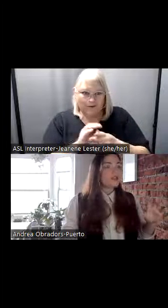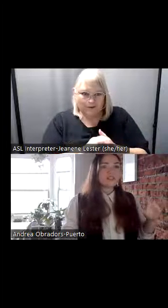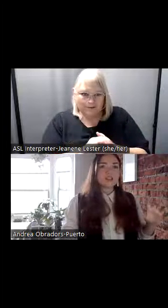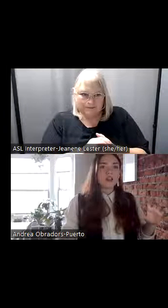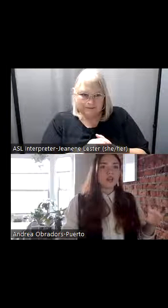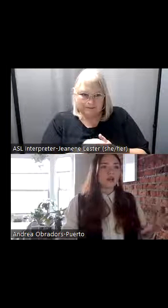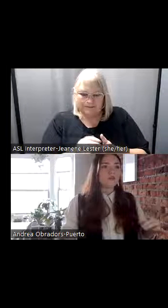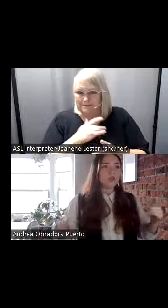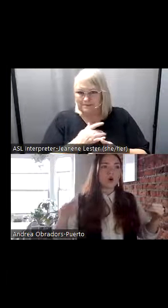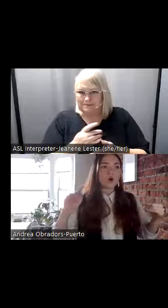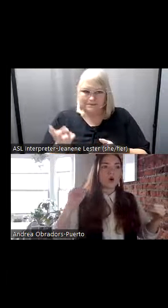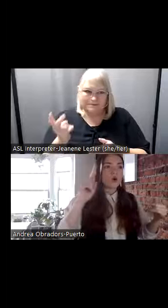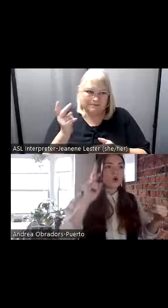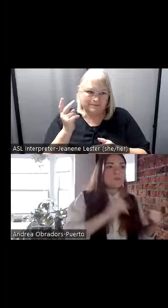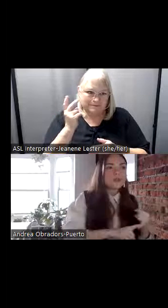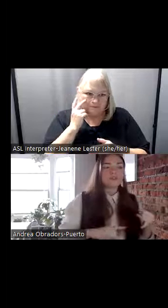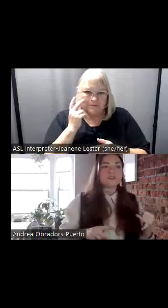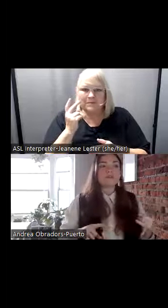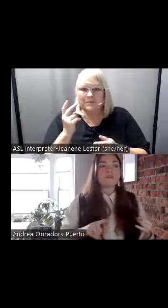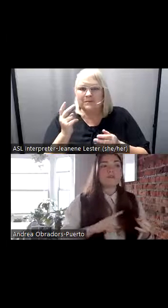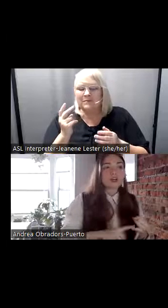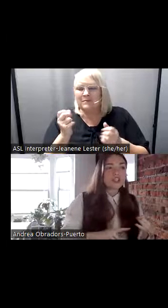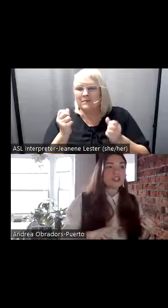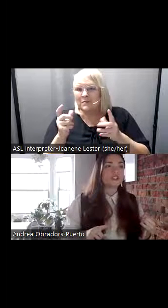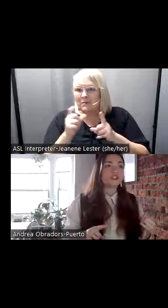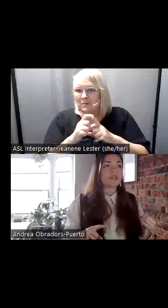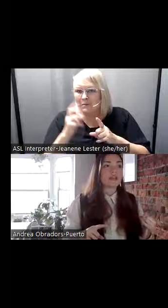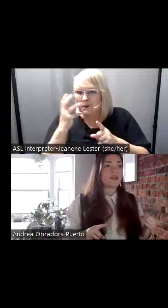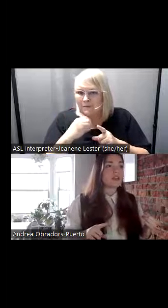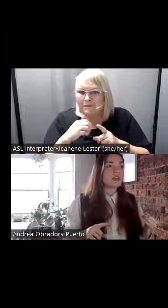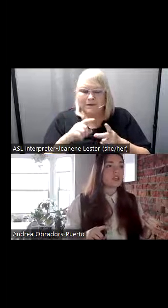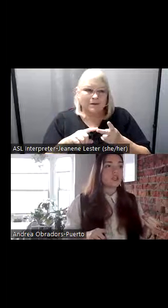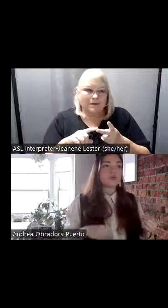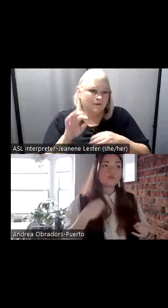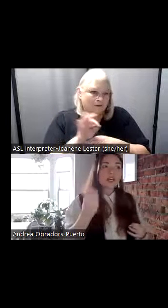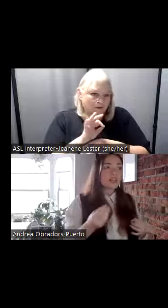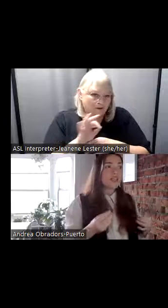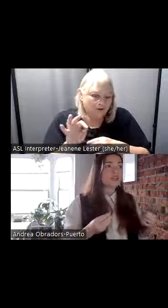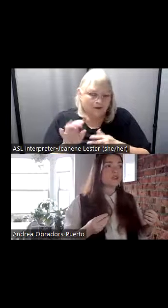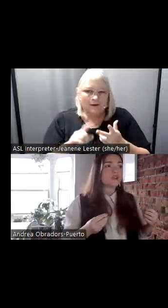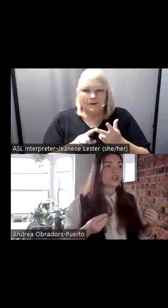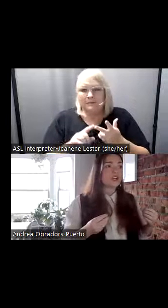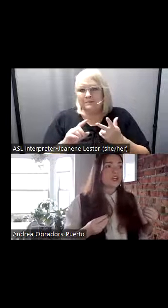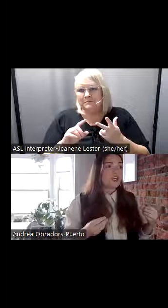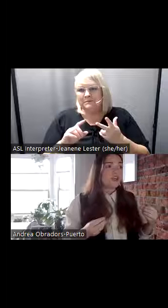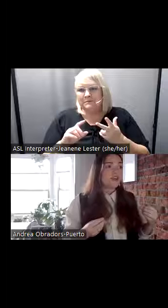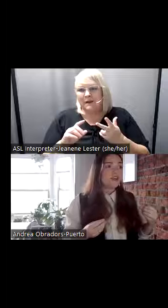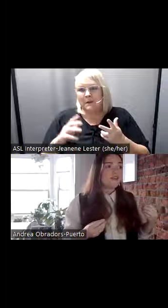Typically we see a lot of, beautiful, maybe functional, maybe, pretty,